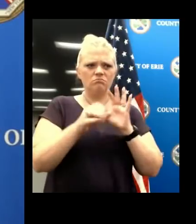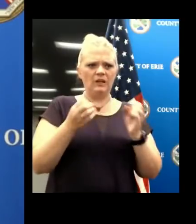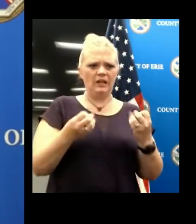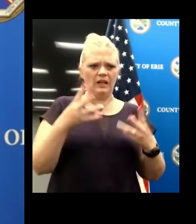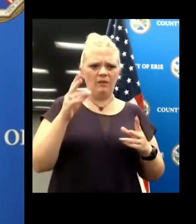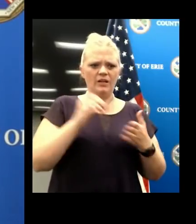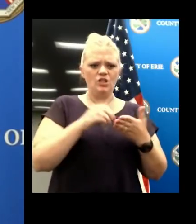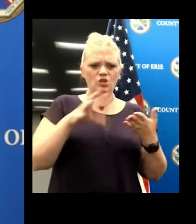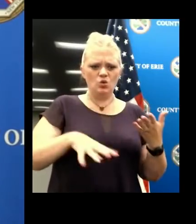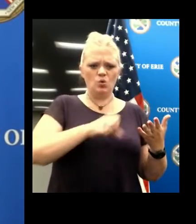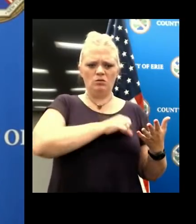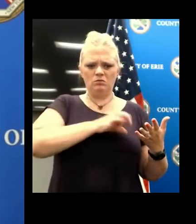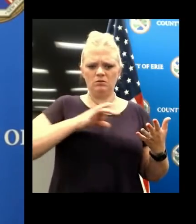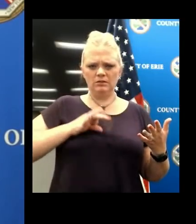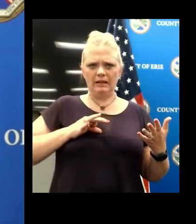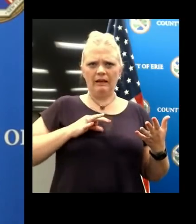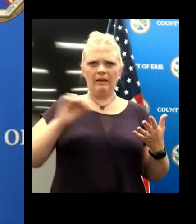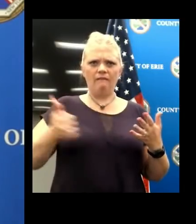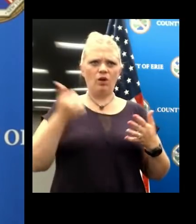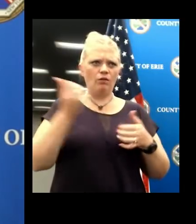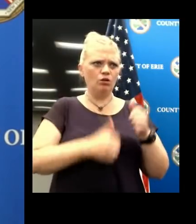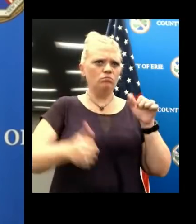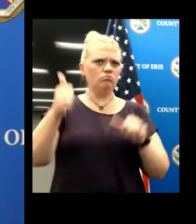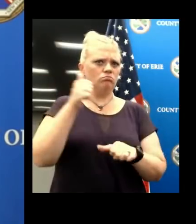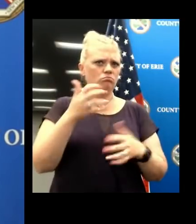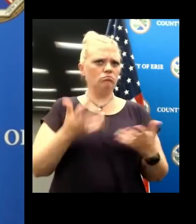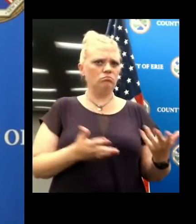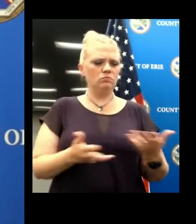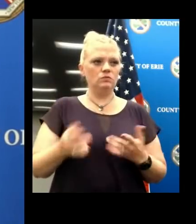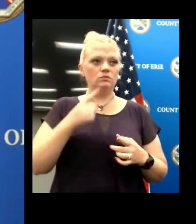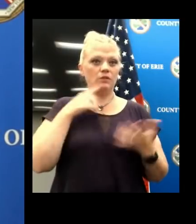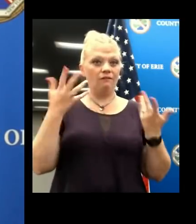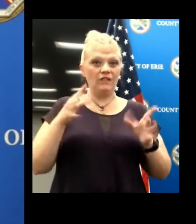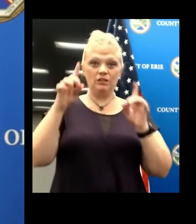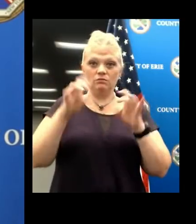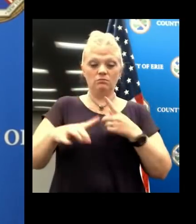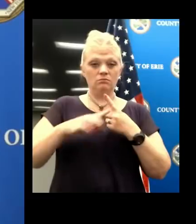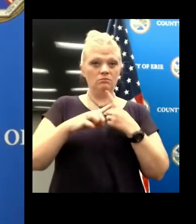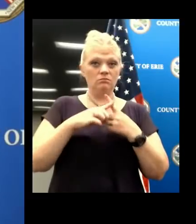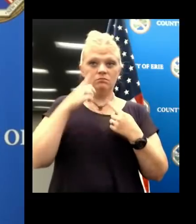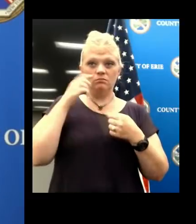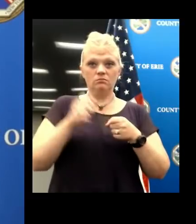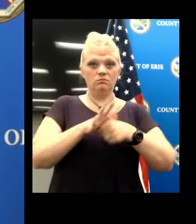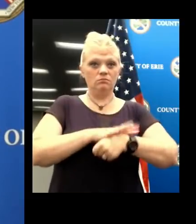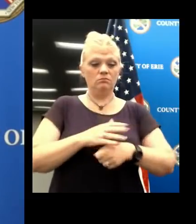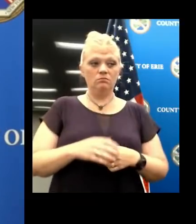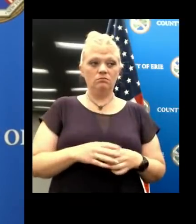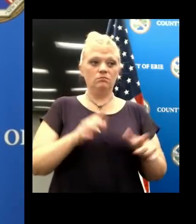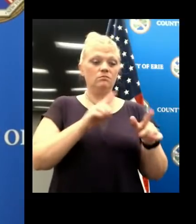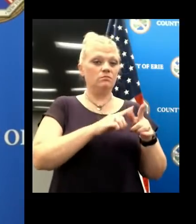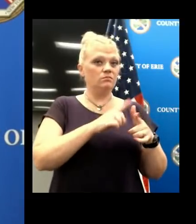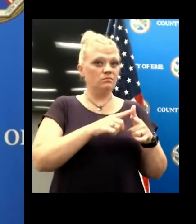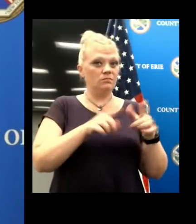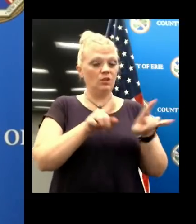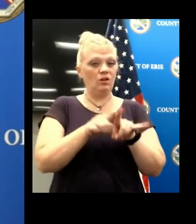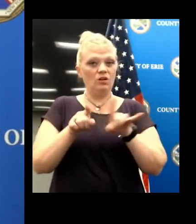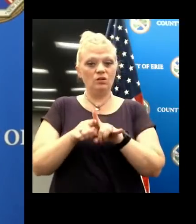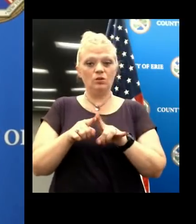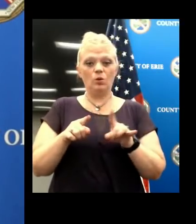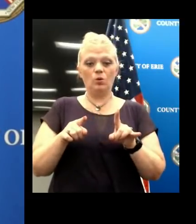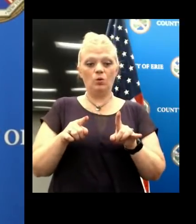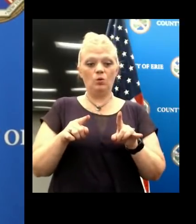students and faculty and other administrative and work staff who've tested positive for COVID-19. But then they also have to take that next